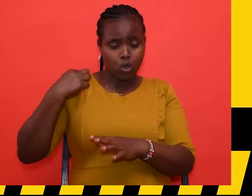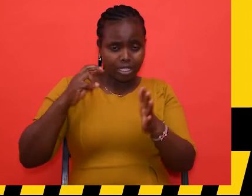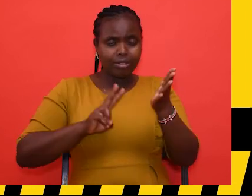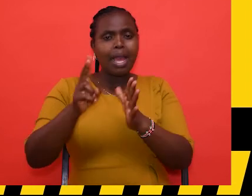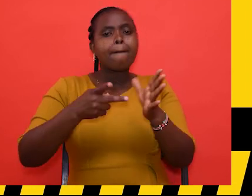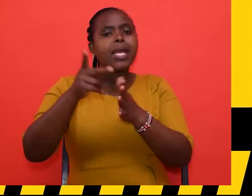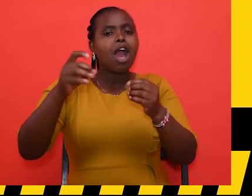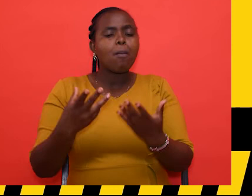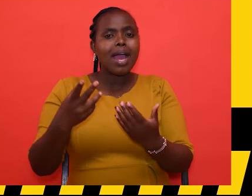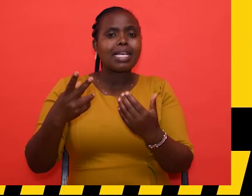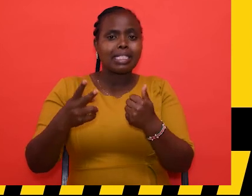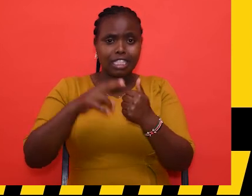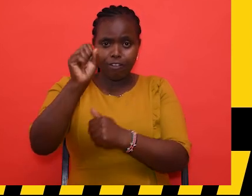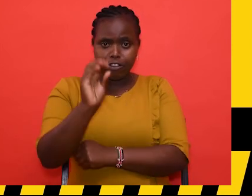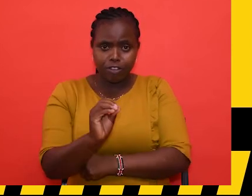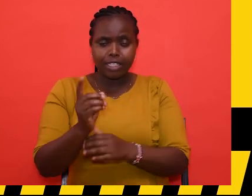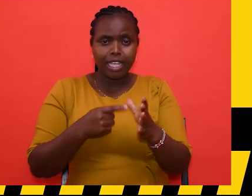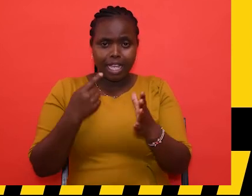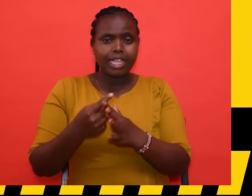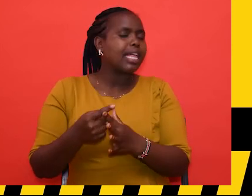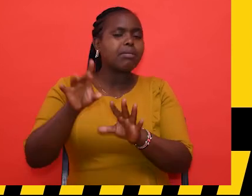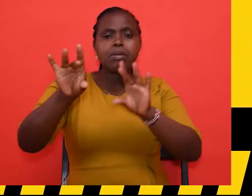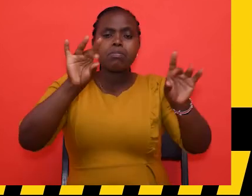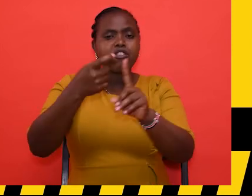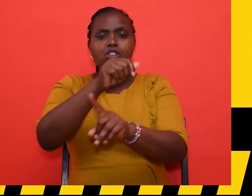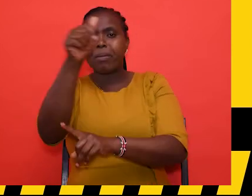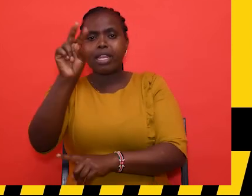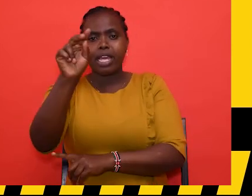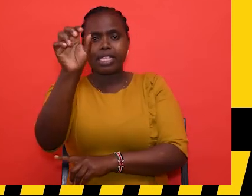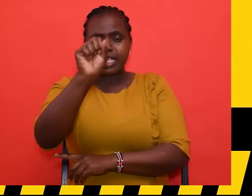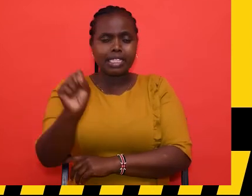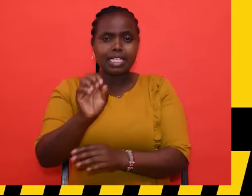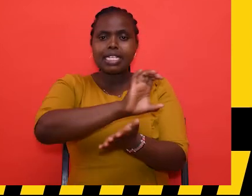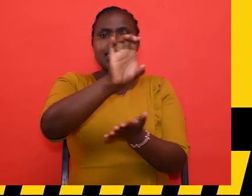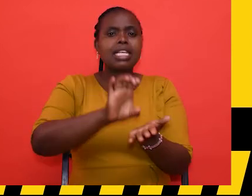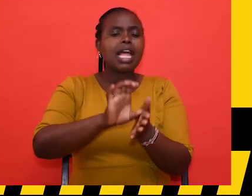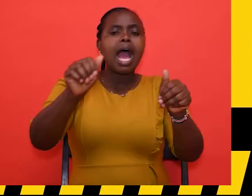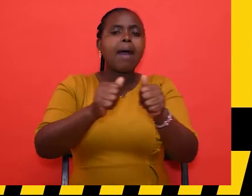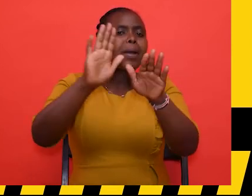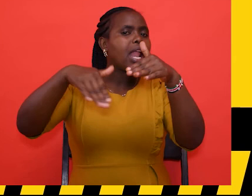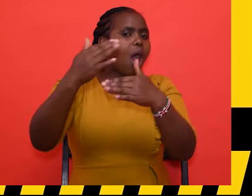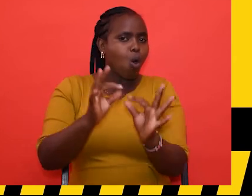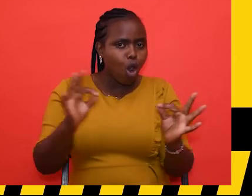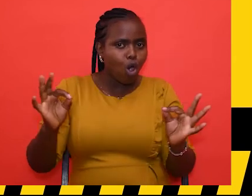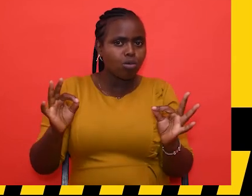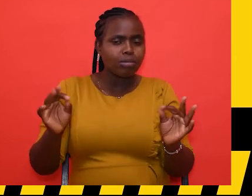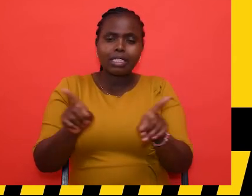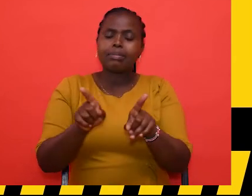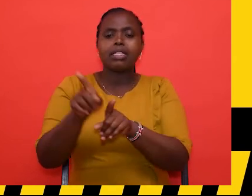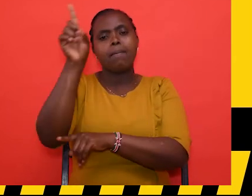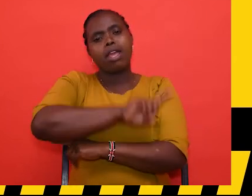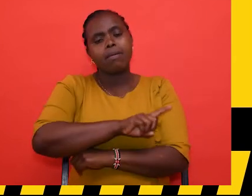payment of 750 shillings and arrange for collection of their preferred NTSA center. The duration for issuance of a